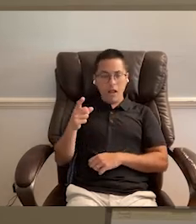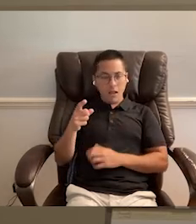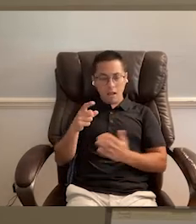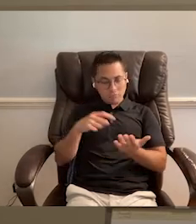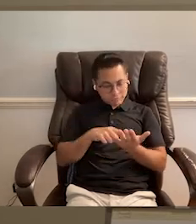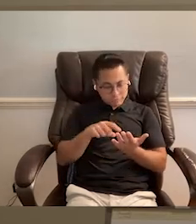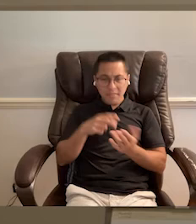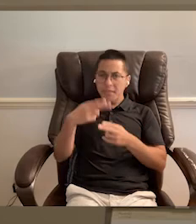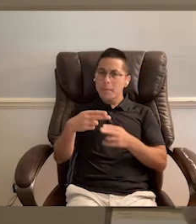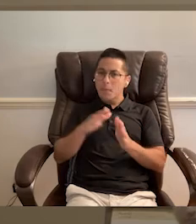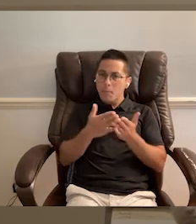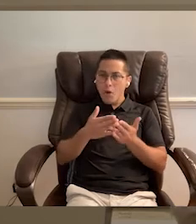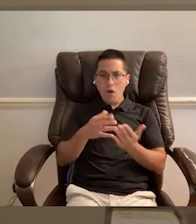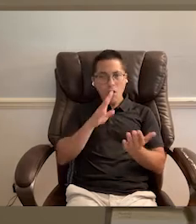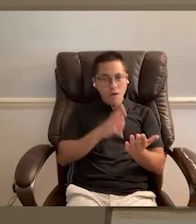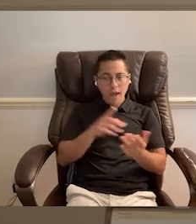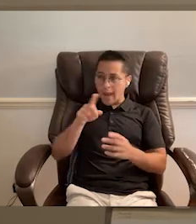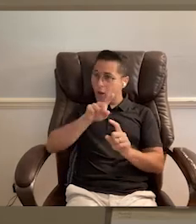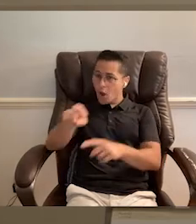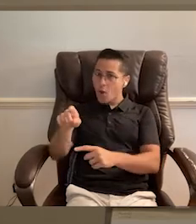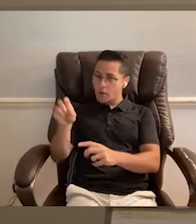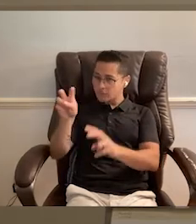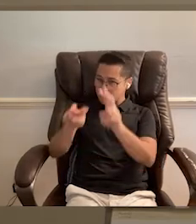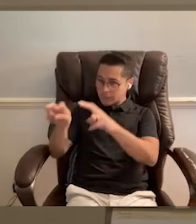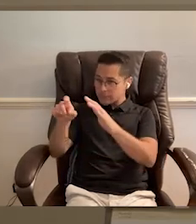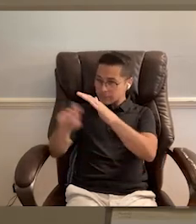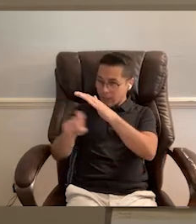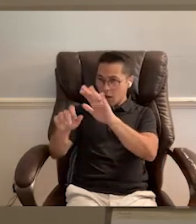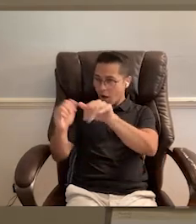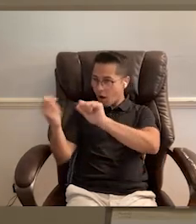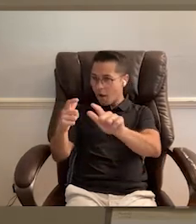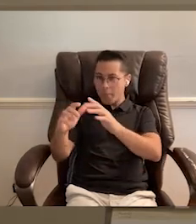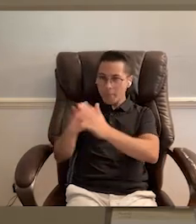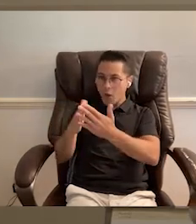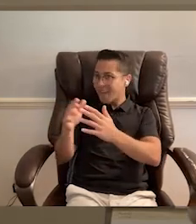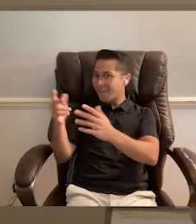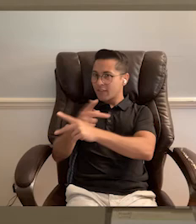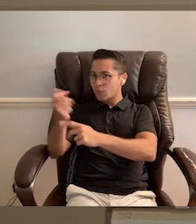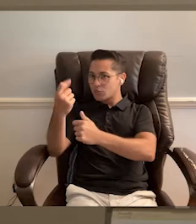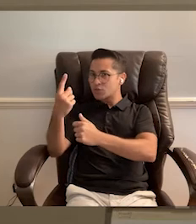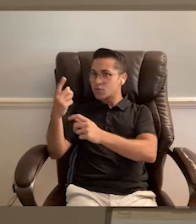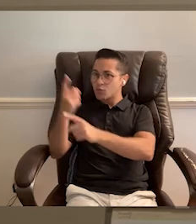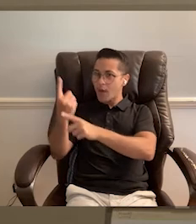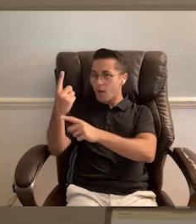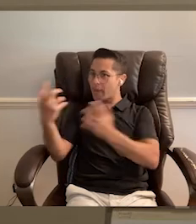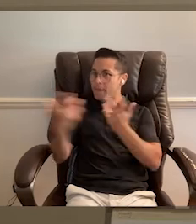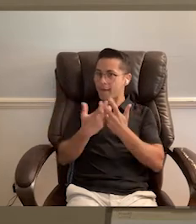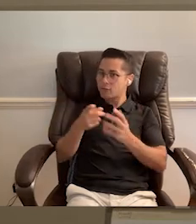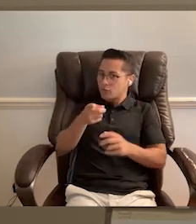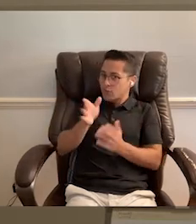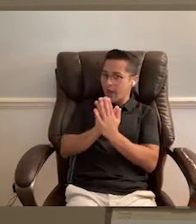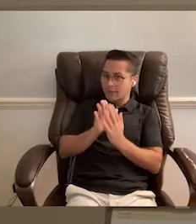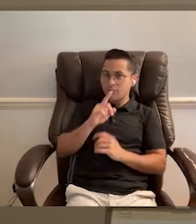with disability, was in a school of arts, theater and art and dance, and that person, on